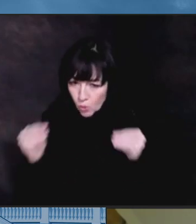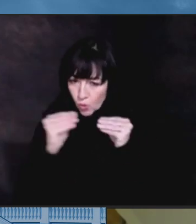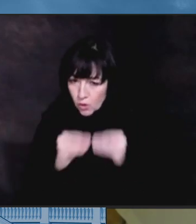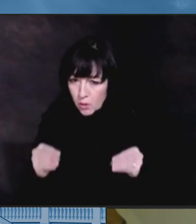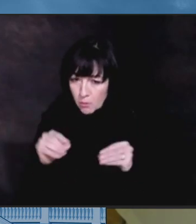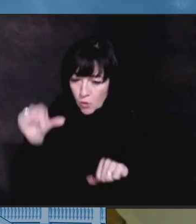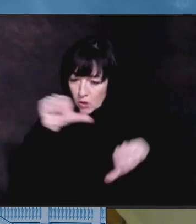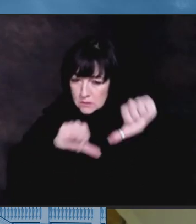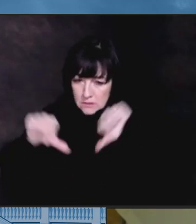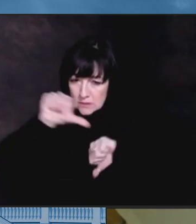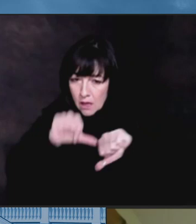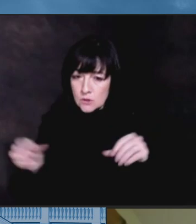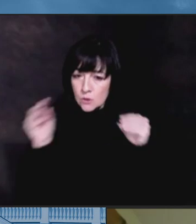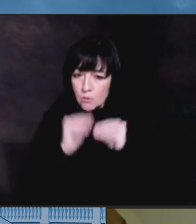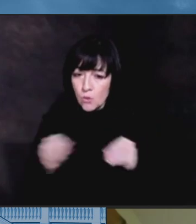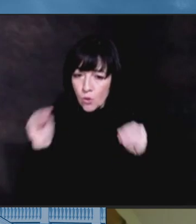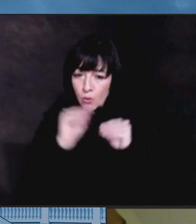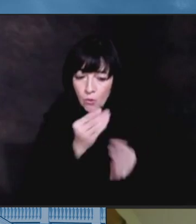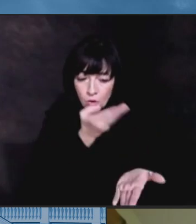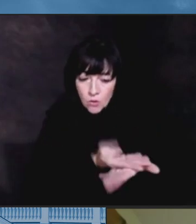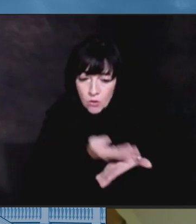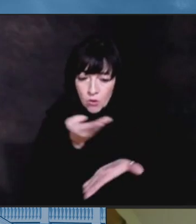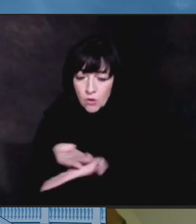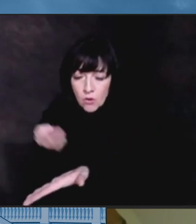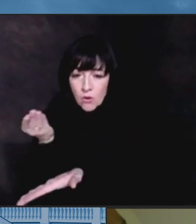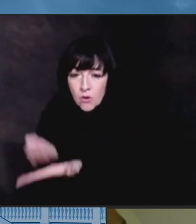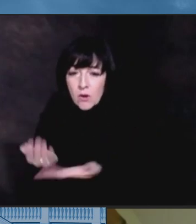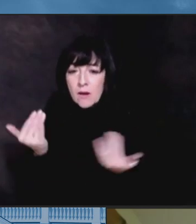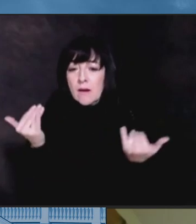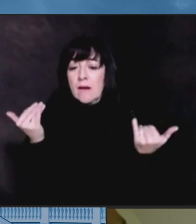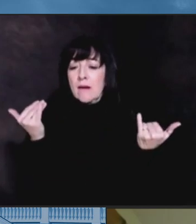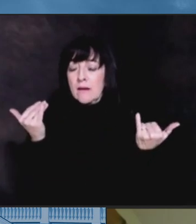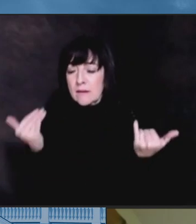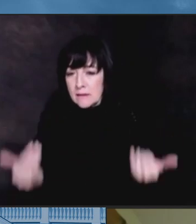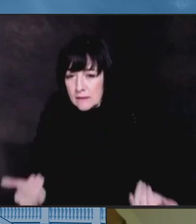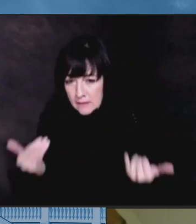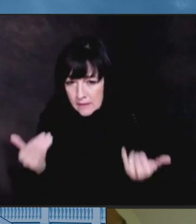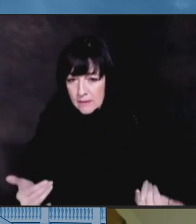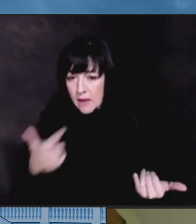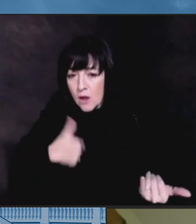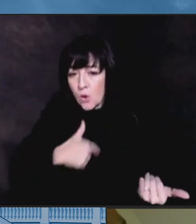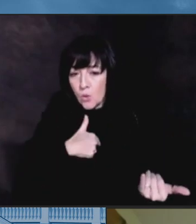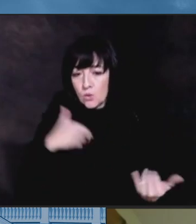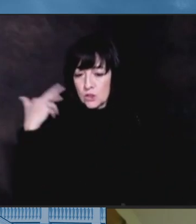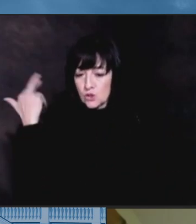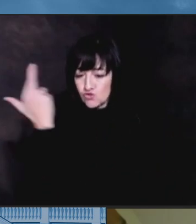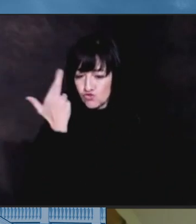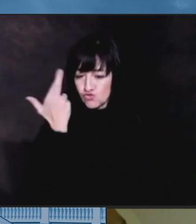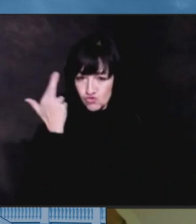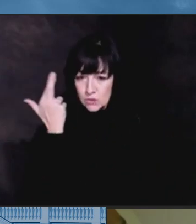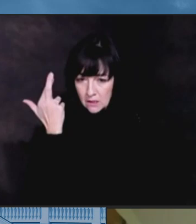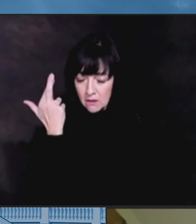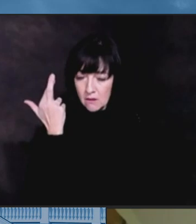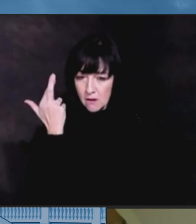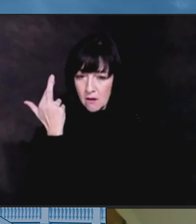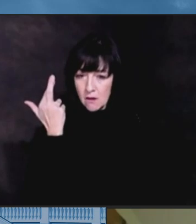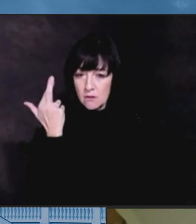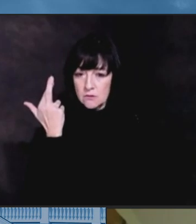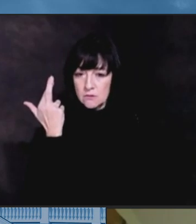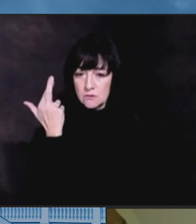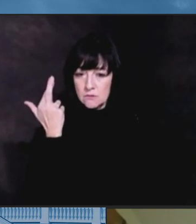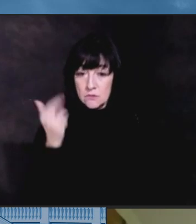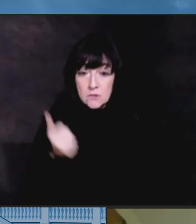led CDC and us to conclude that other options are also